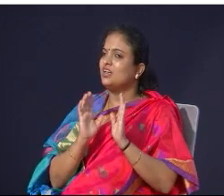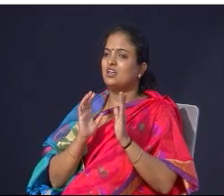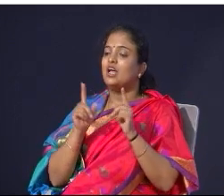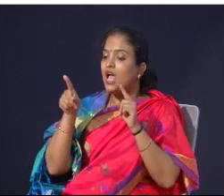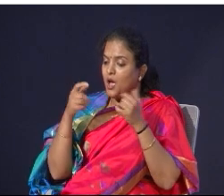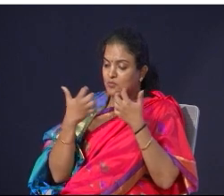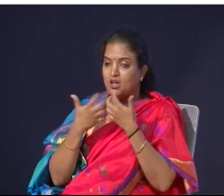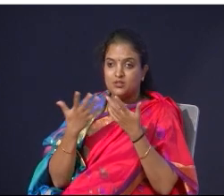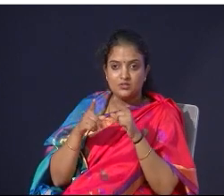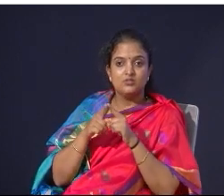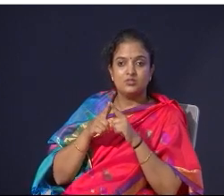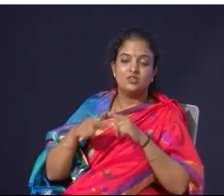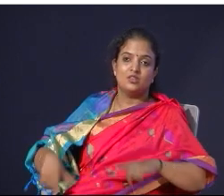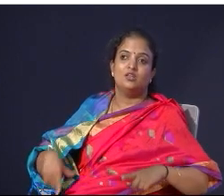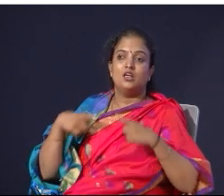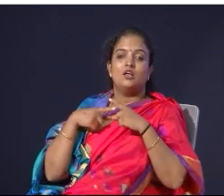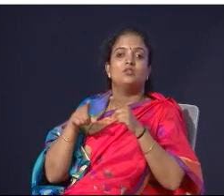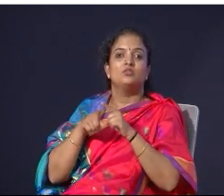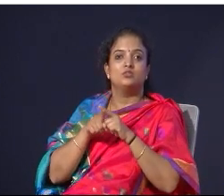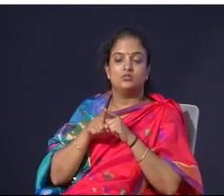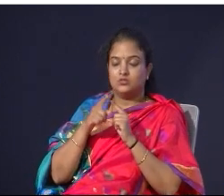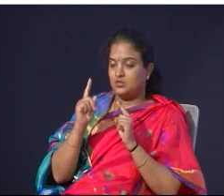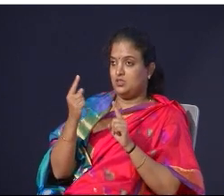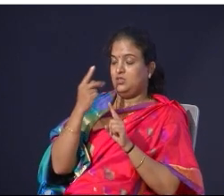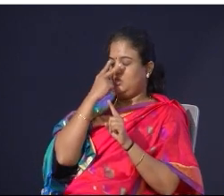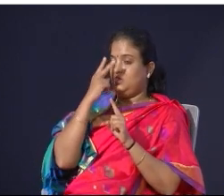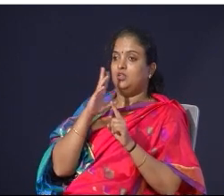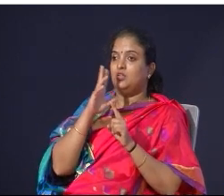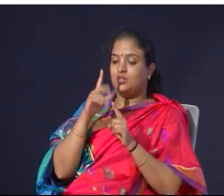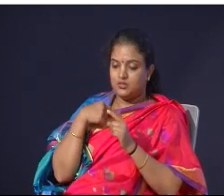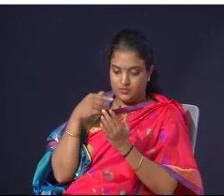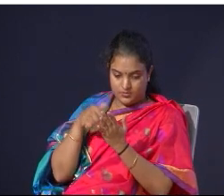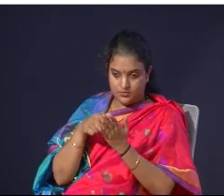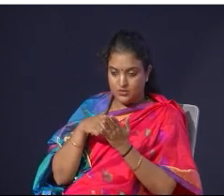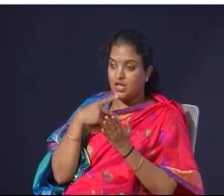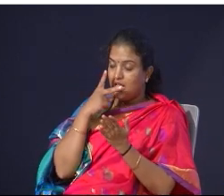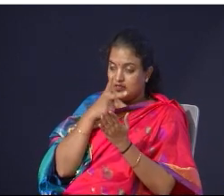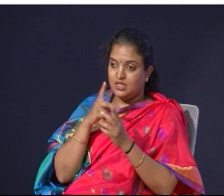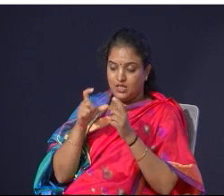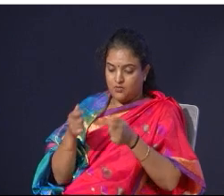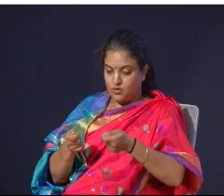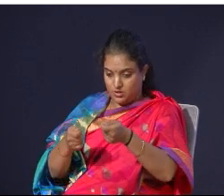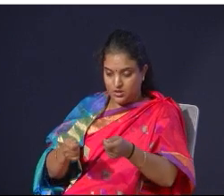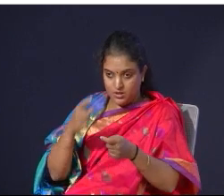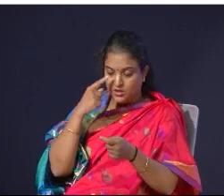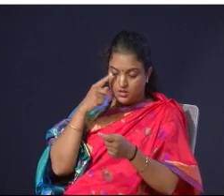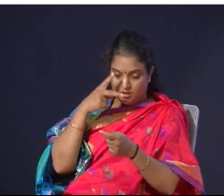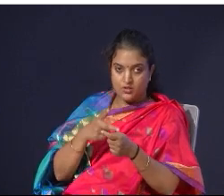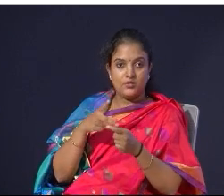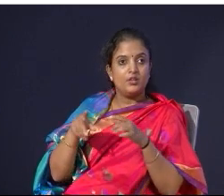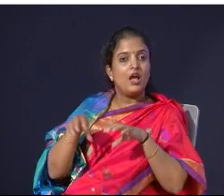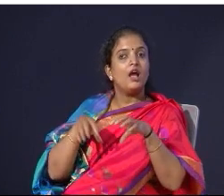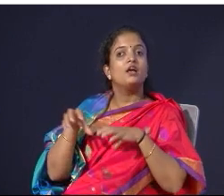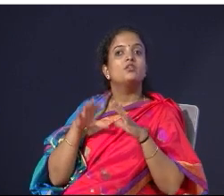Illumination, good light. Light should fall on the working area, not on the eyes of the child. Position of the child, okay? Visual acuity